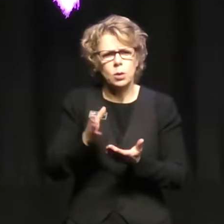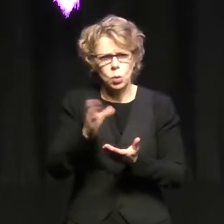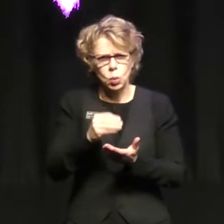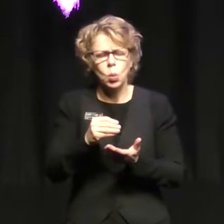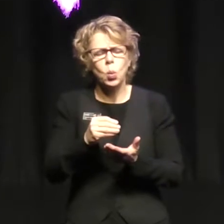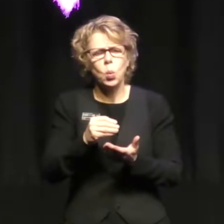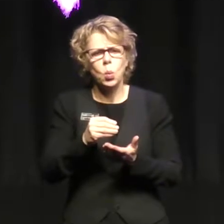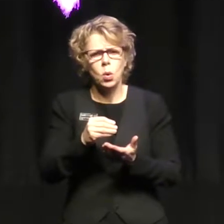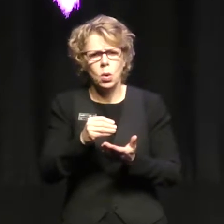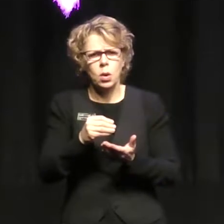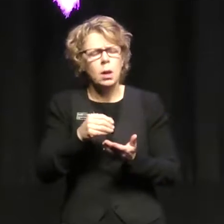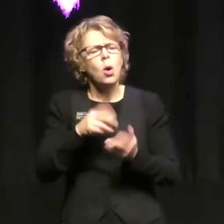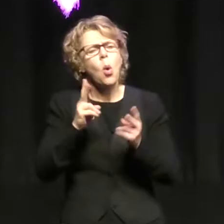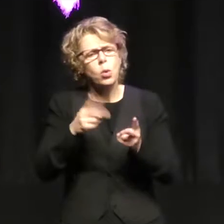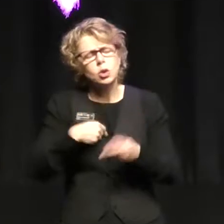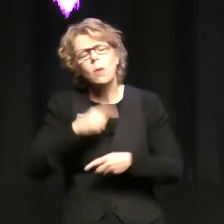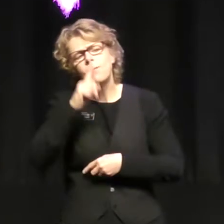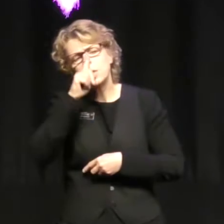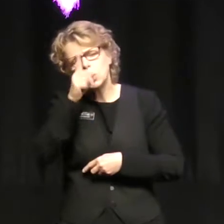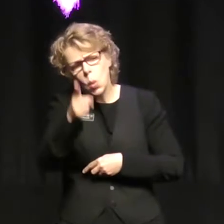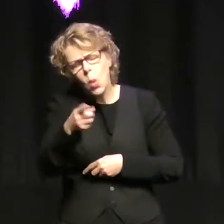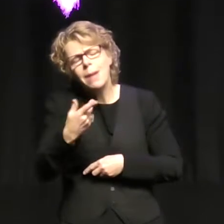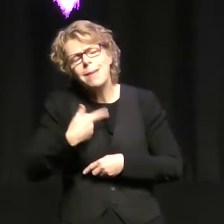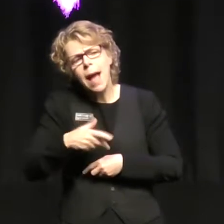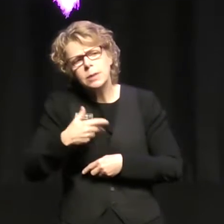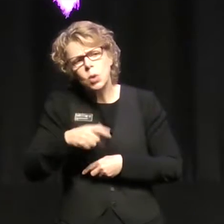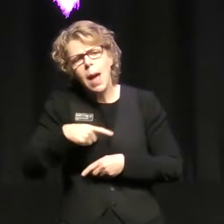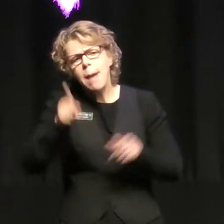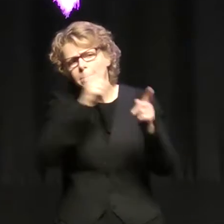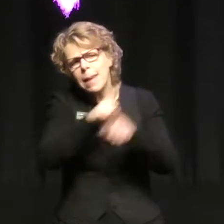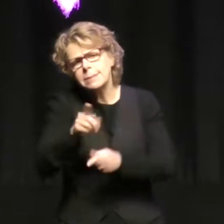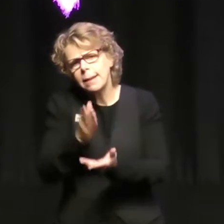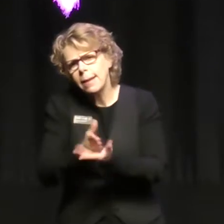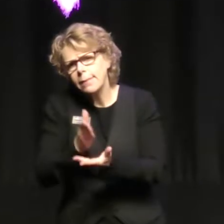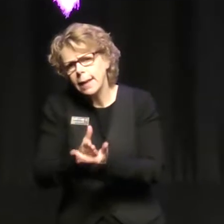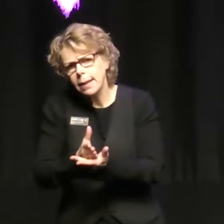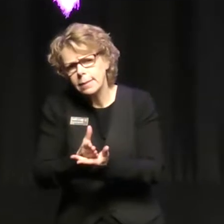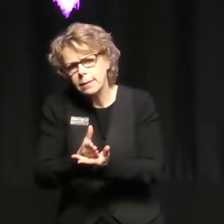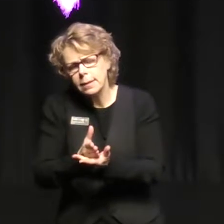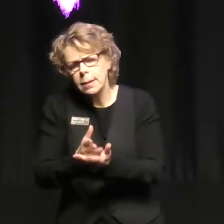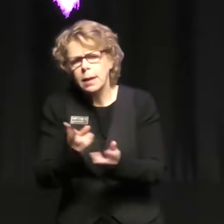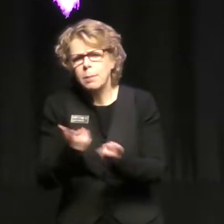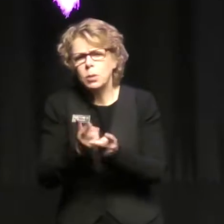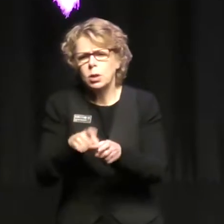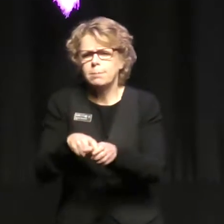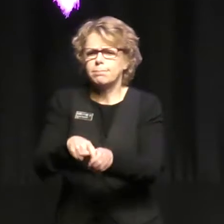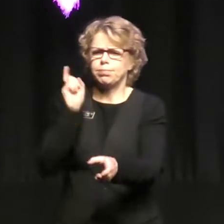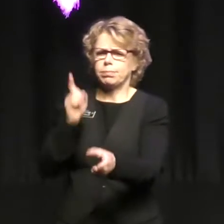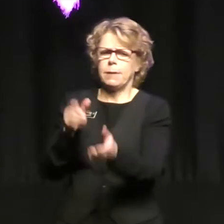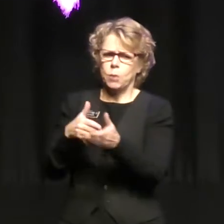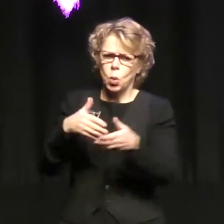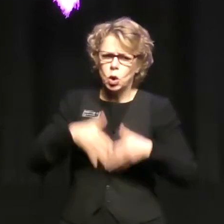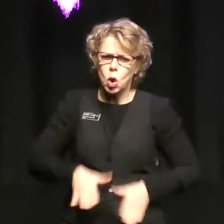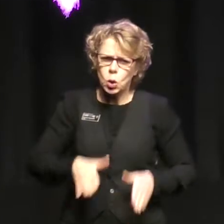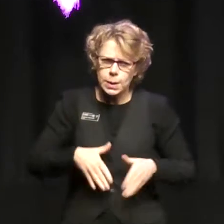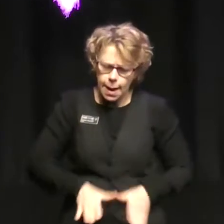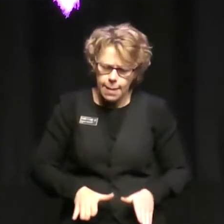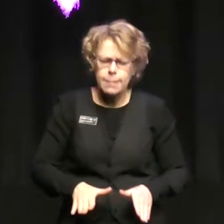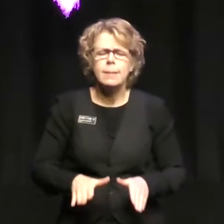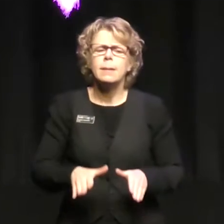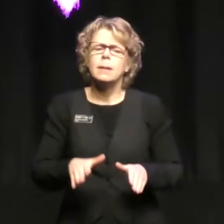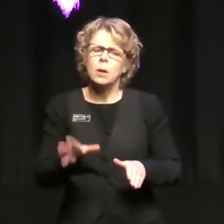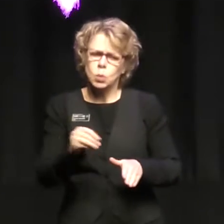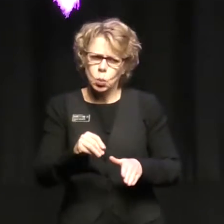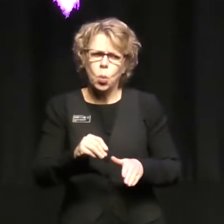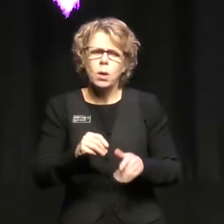or realize human rights, which relieves them from hunger and starvation, which gives them